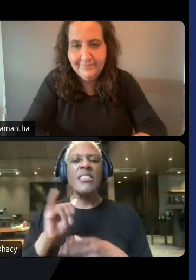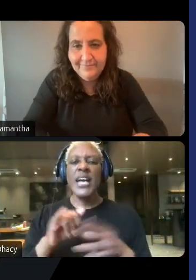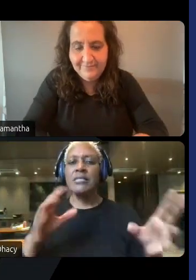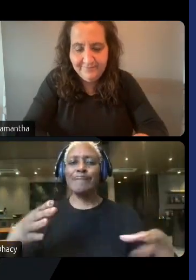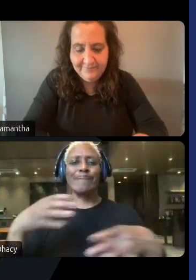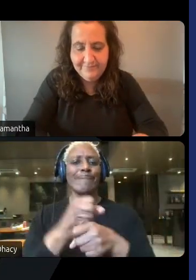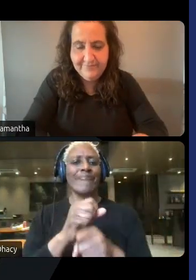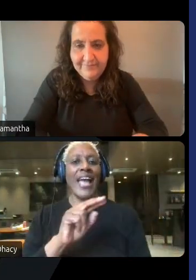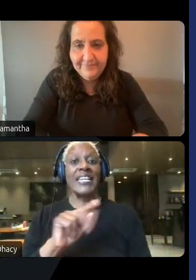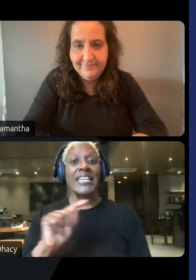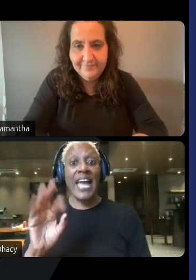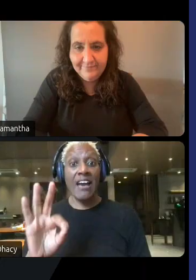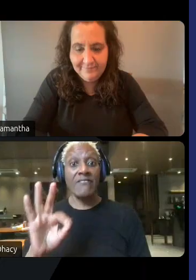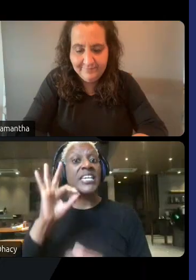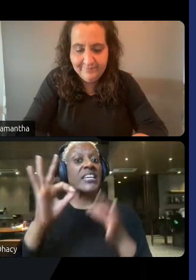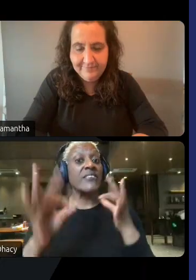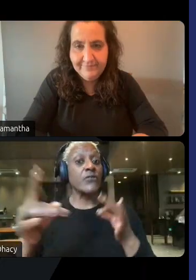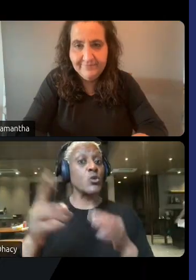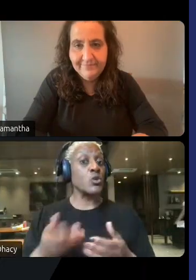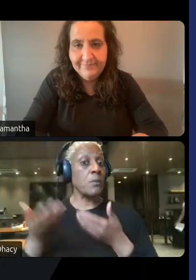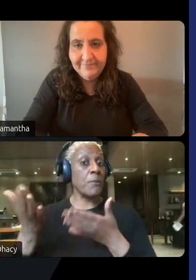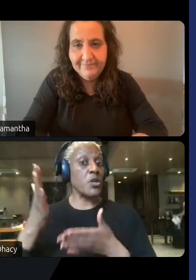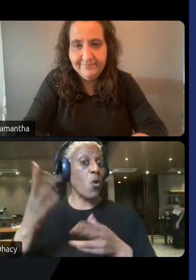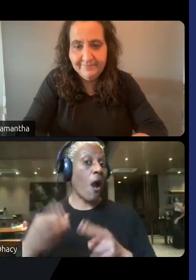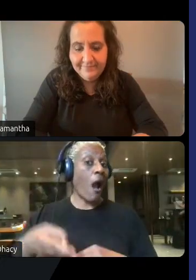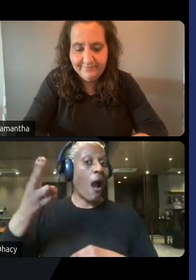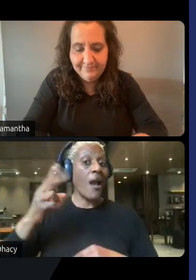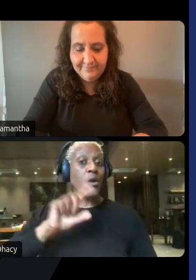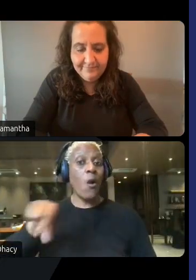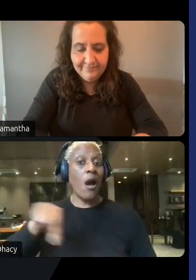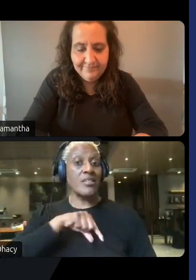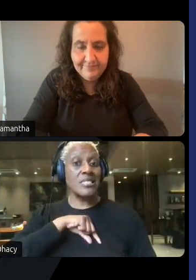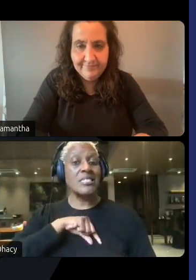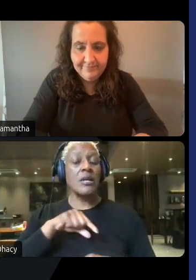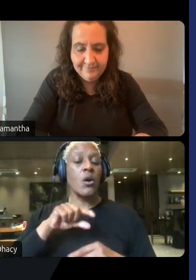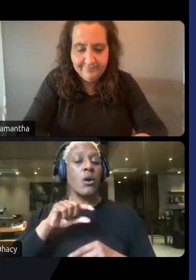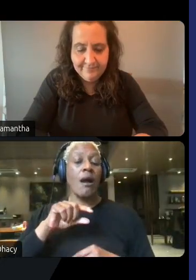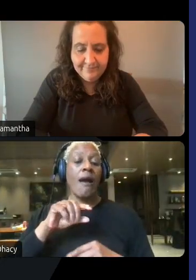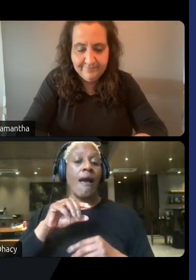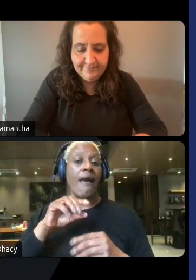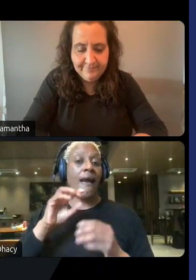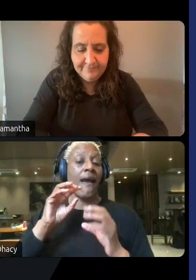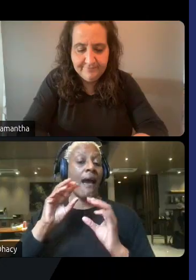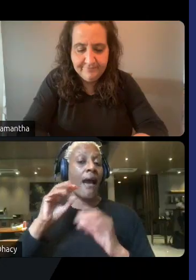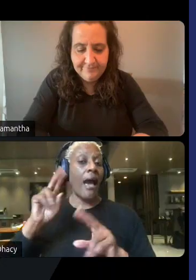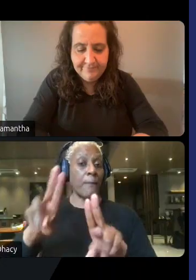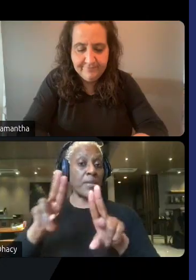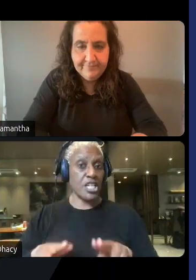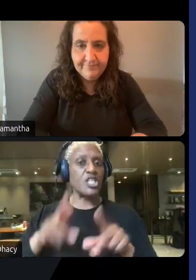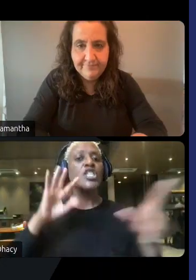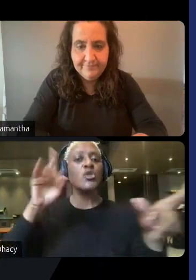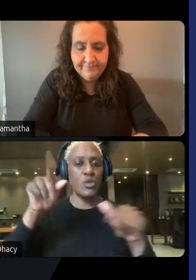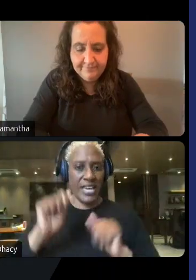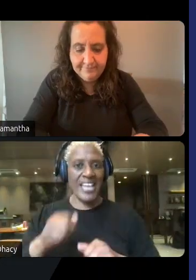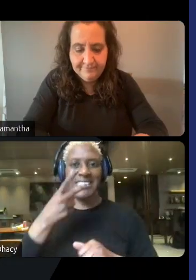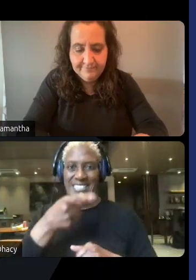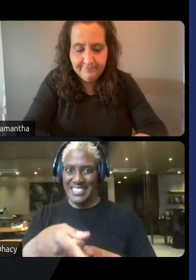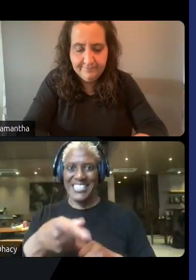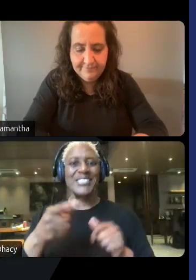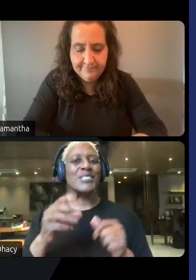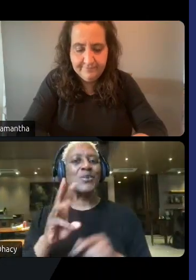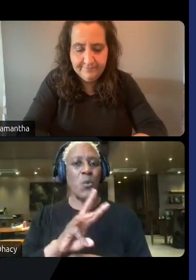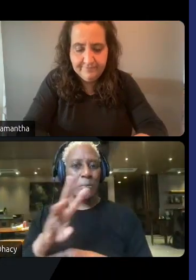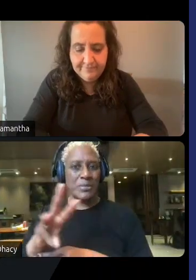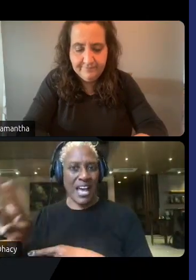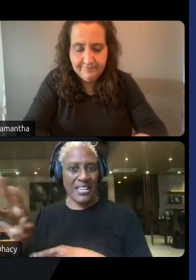high quality application, you will get access to the New Teacher Finder. You will be able to log in and use the New